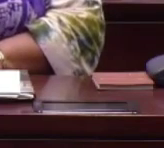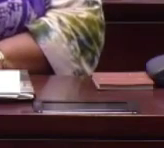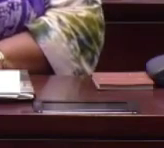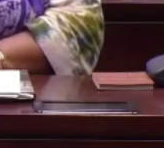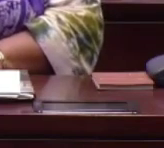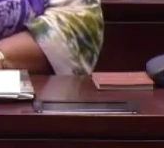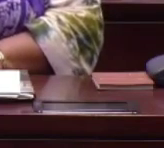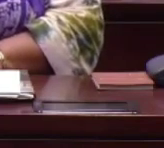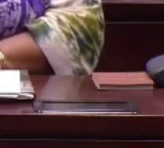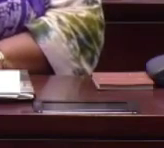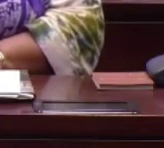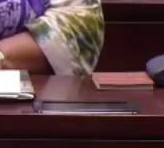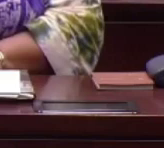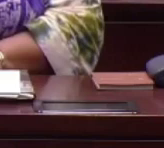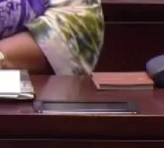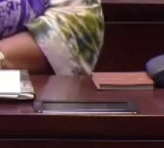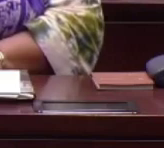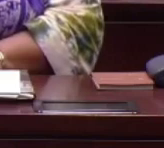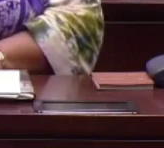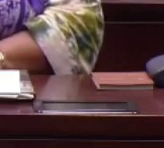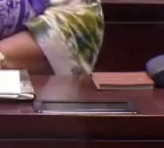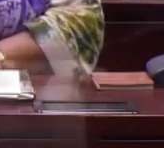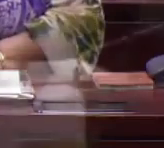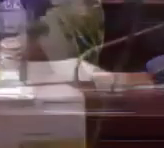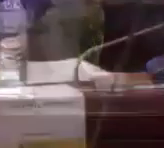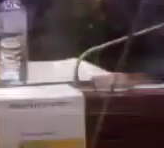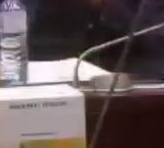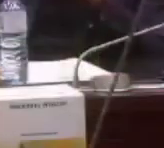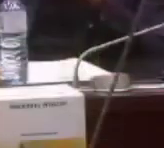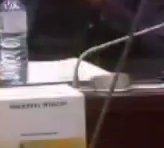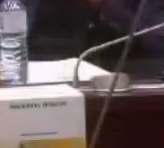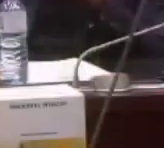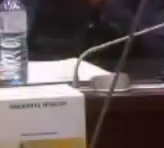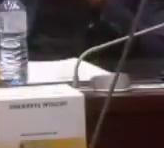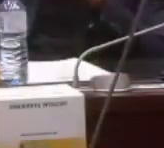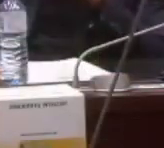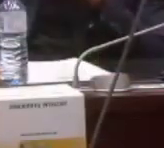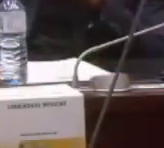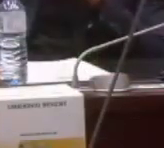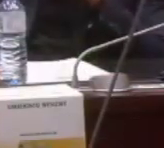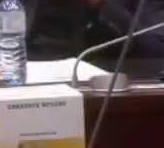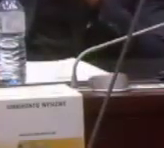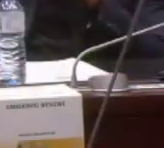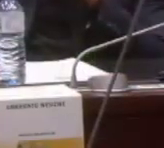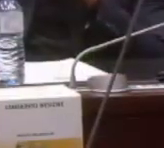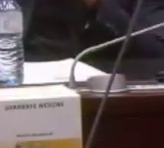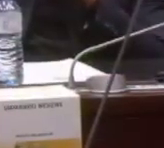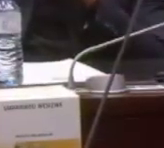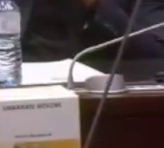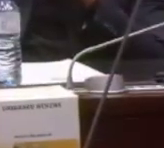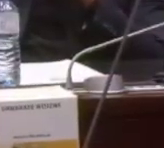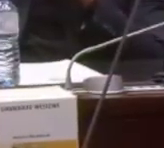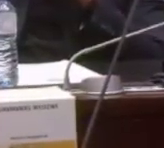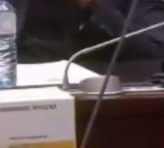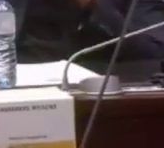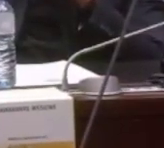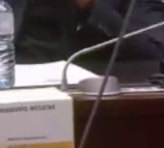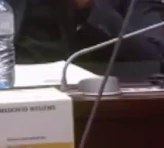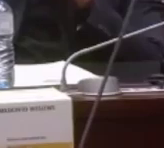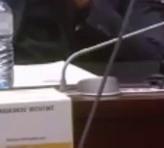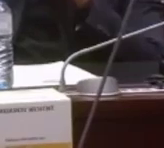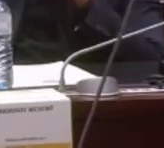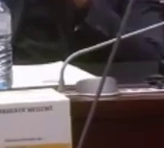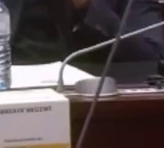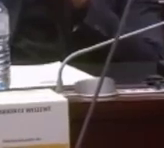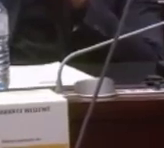ngaphambili njengoba abanye besebenzile nabo bafunde isinqumo sabo ukuthi